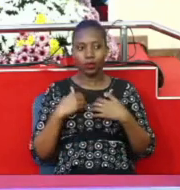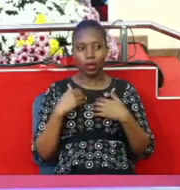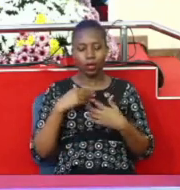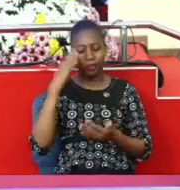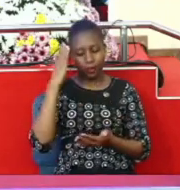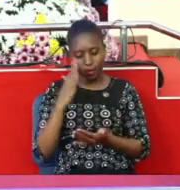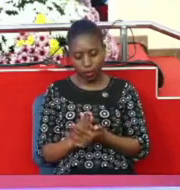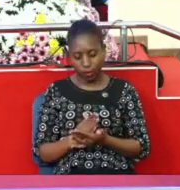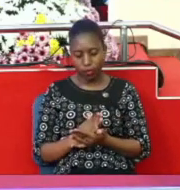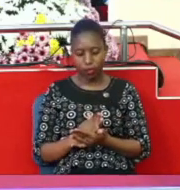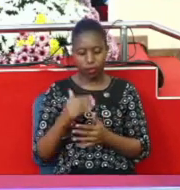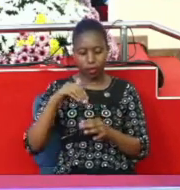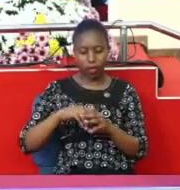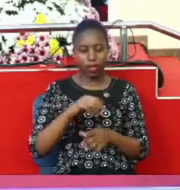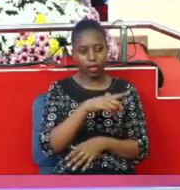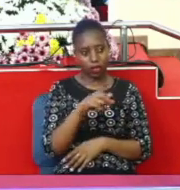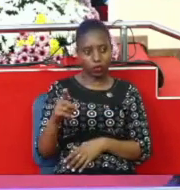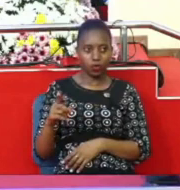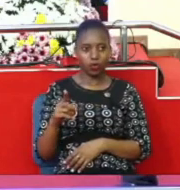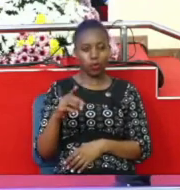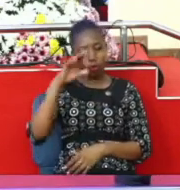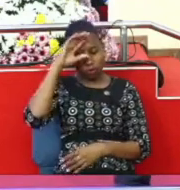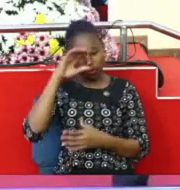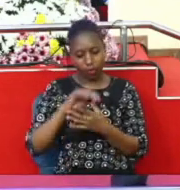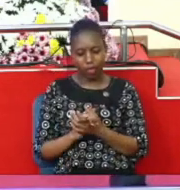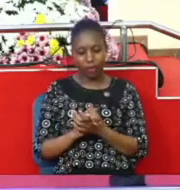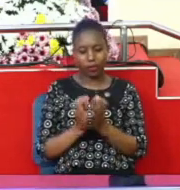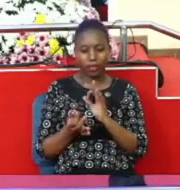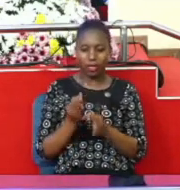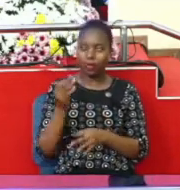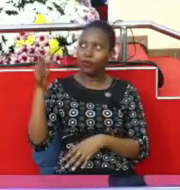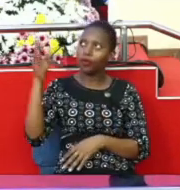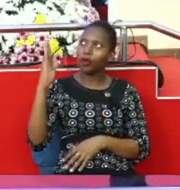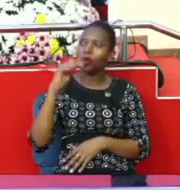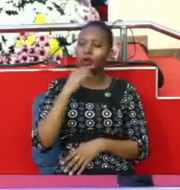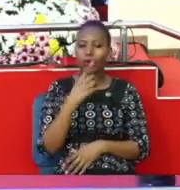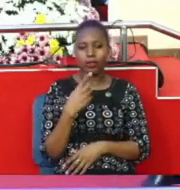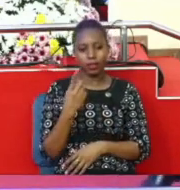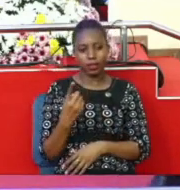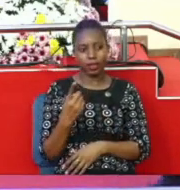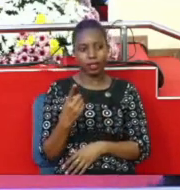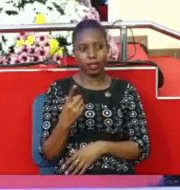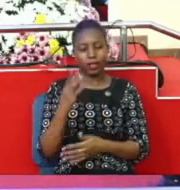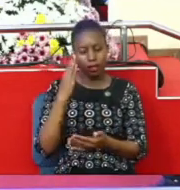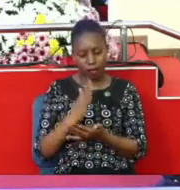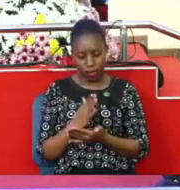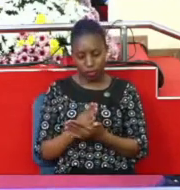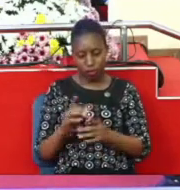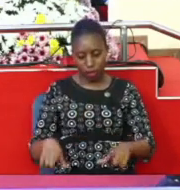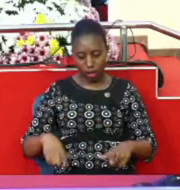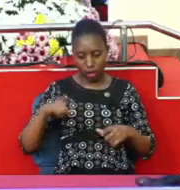you. Kama amesema, maisha yangu yatabadilika. Kama amesema,